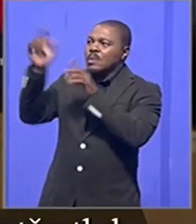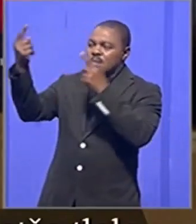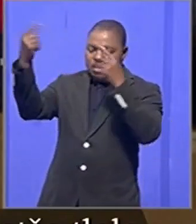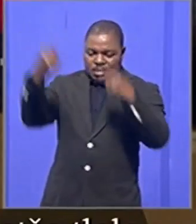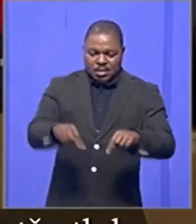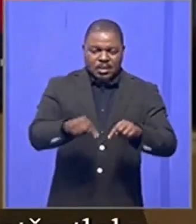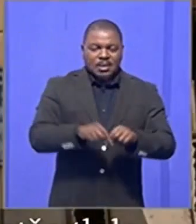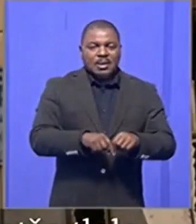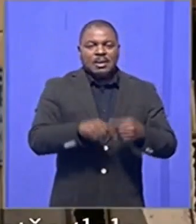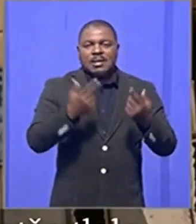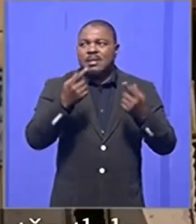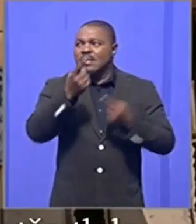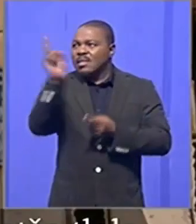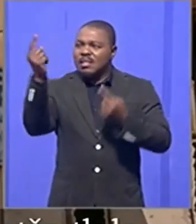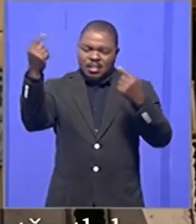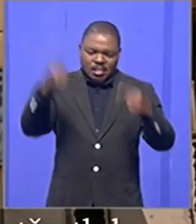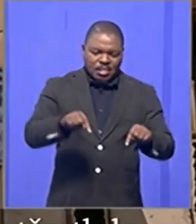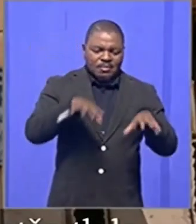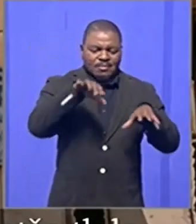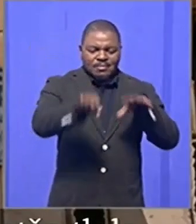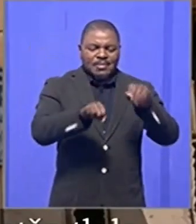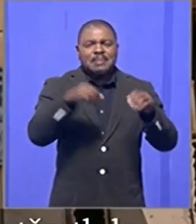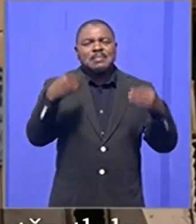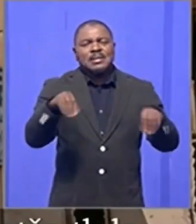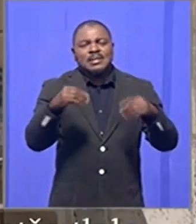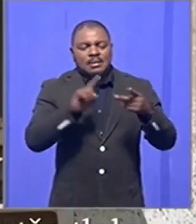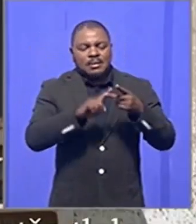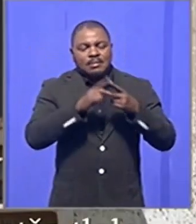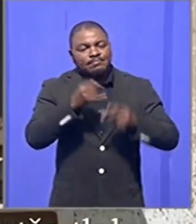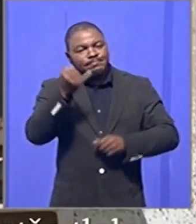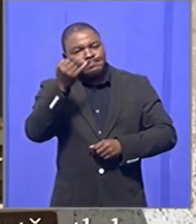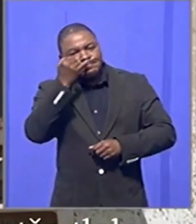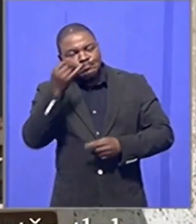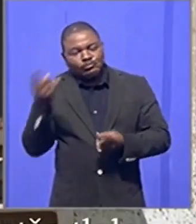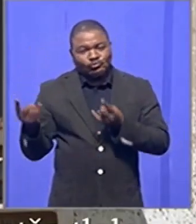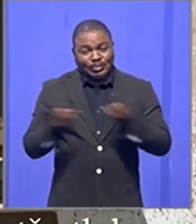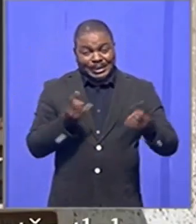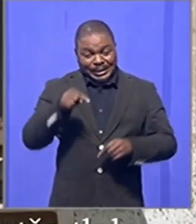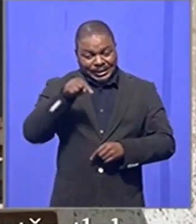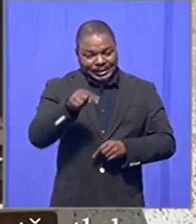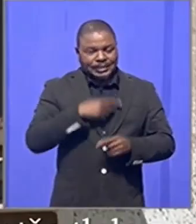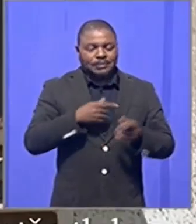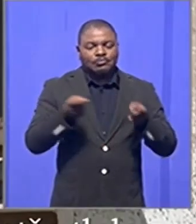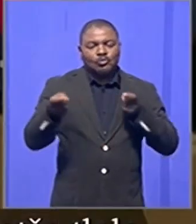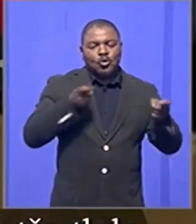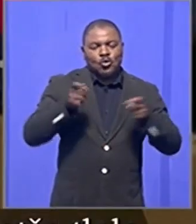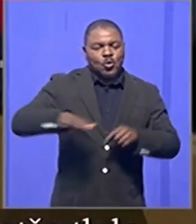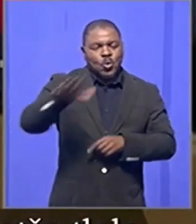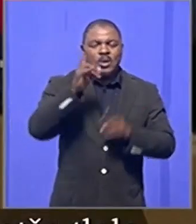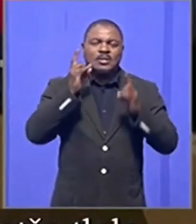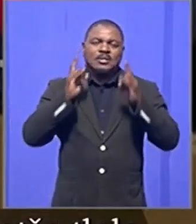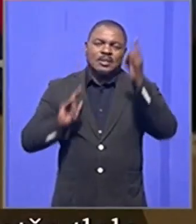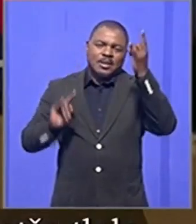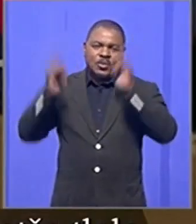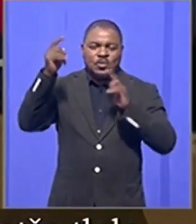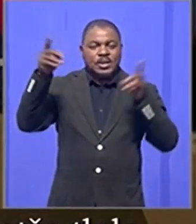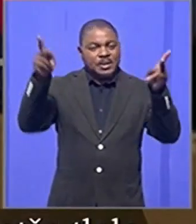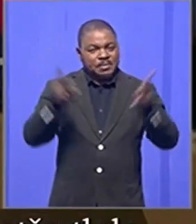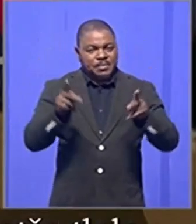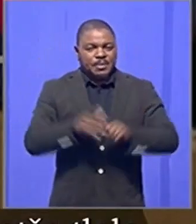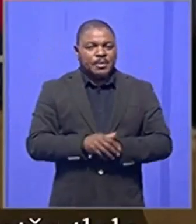tsele di business le batho ba di ritibatsi ke bone ba ileng gore ba rana toropo ya rona. So re batla le